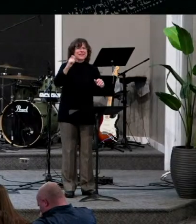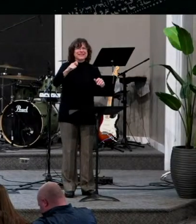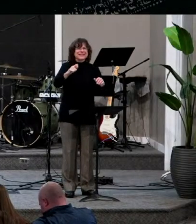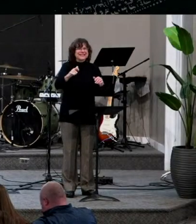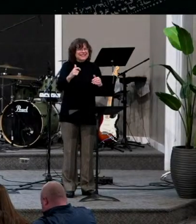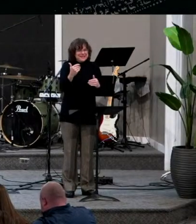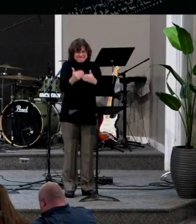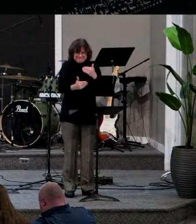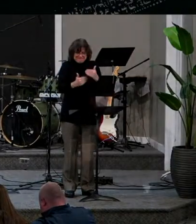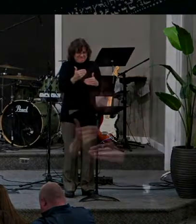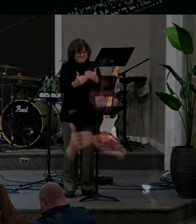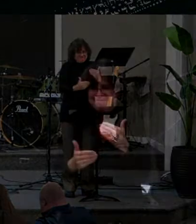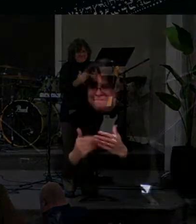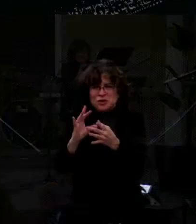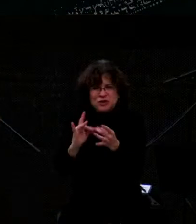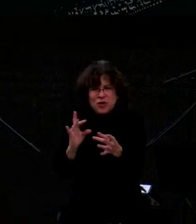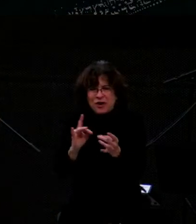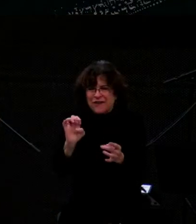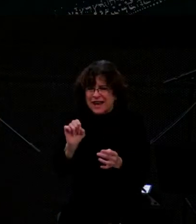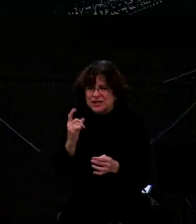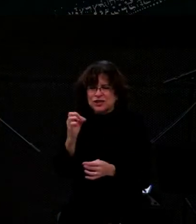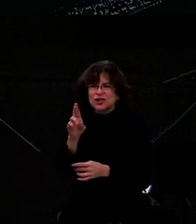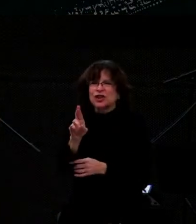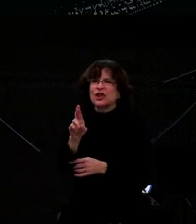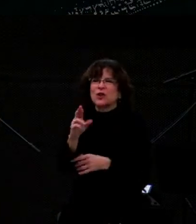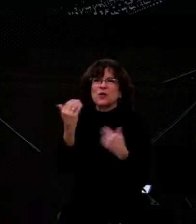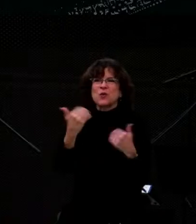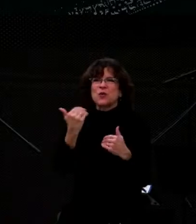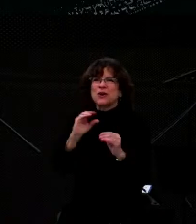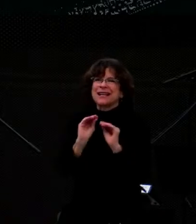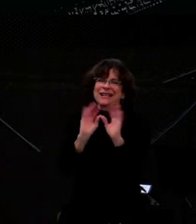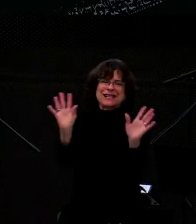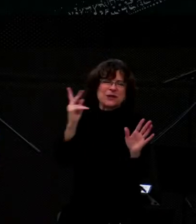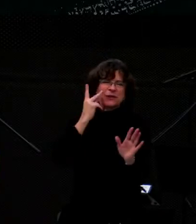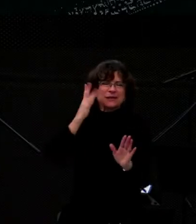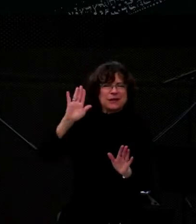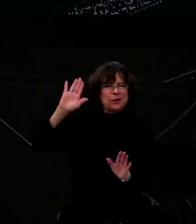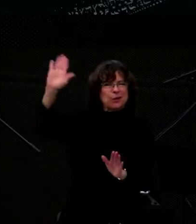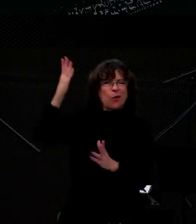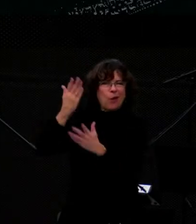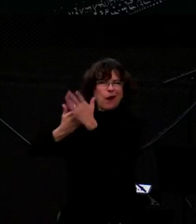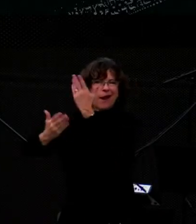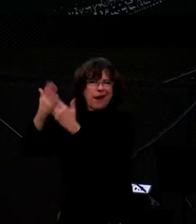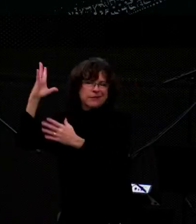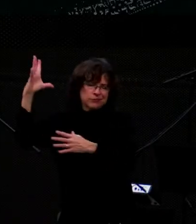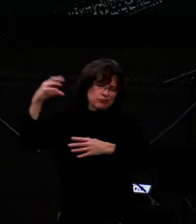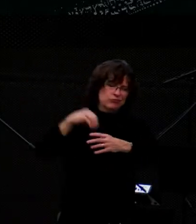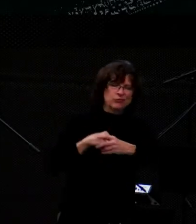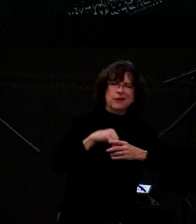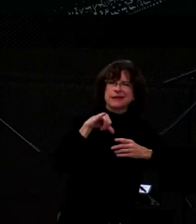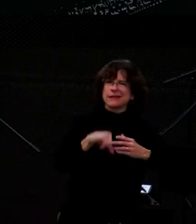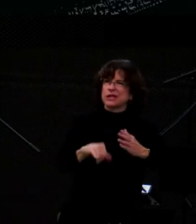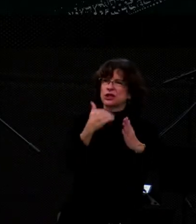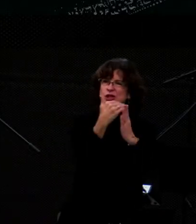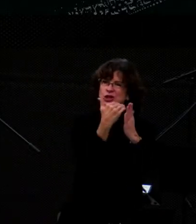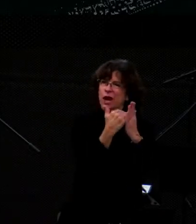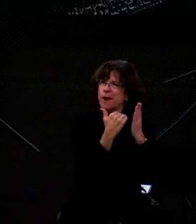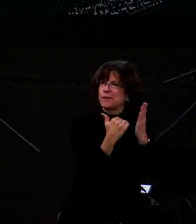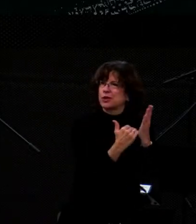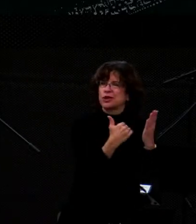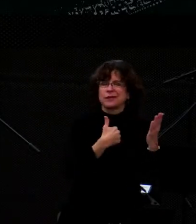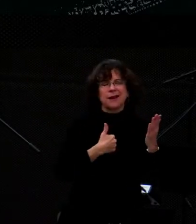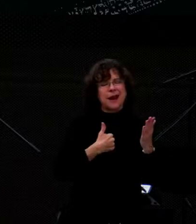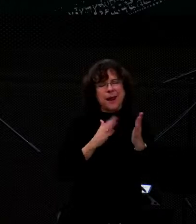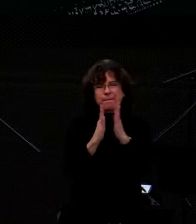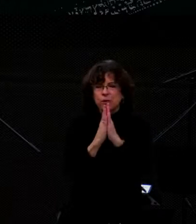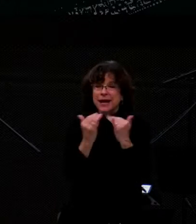of Esther. God, it is so clear to see your hand at work behind the scenes in these three chapters, and so I pray that not